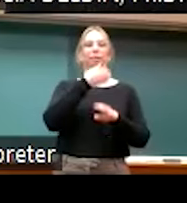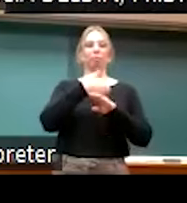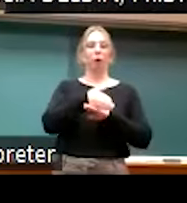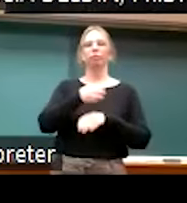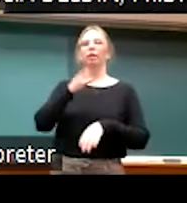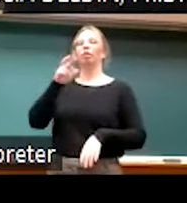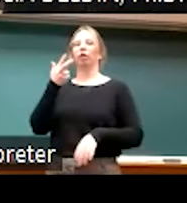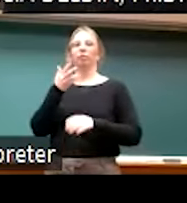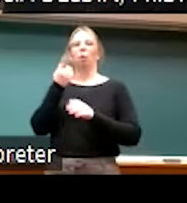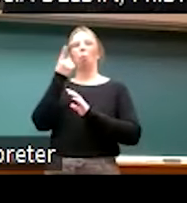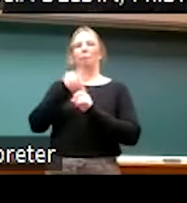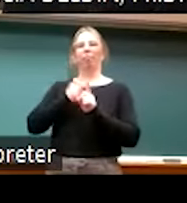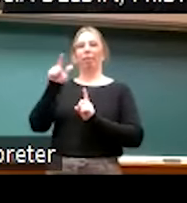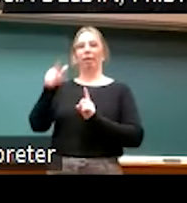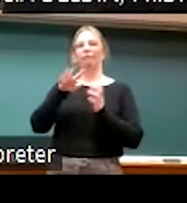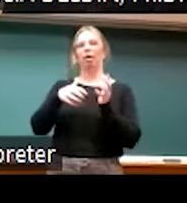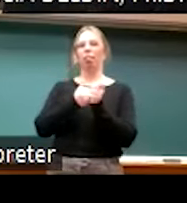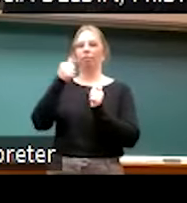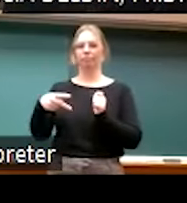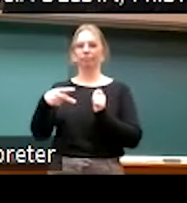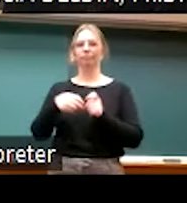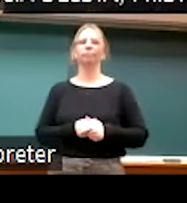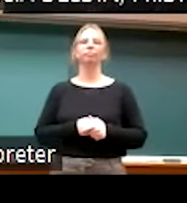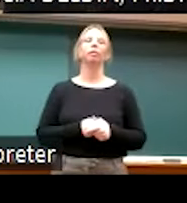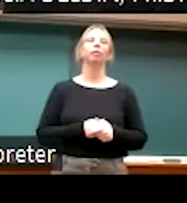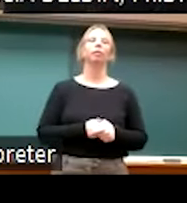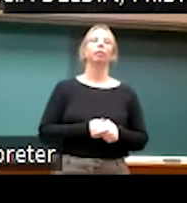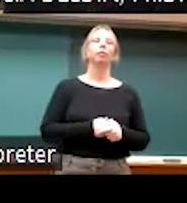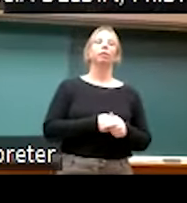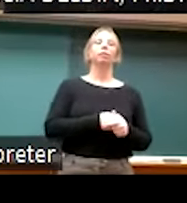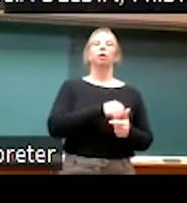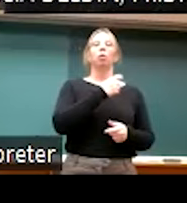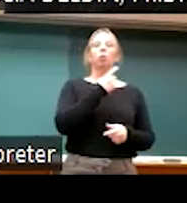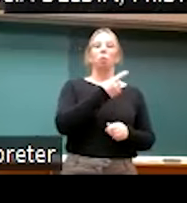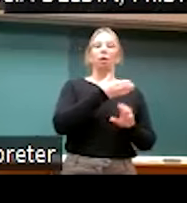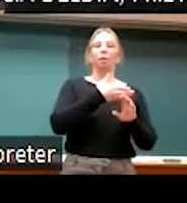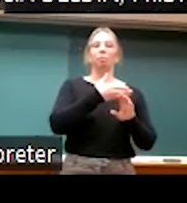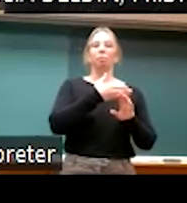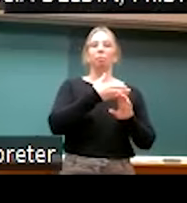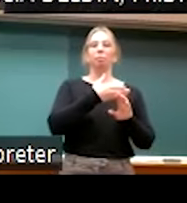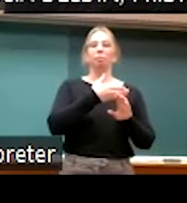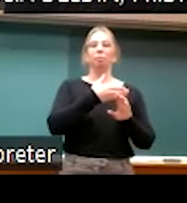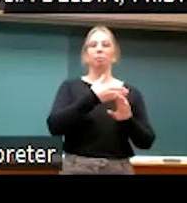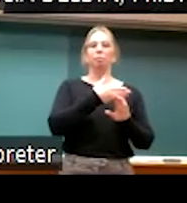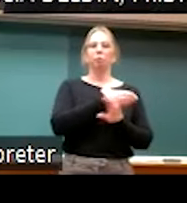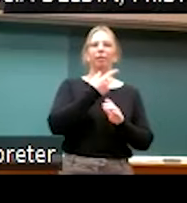follow-up. Now, one pre was different from both of these in all cases. Post